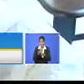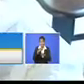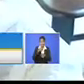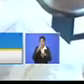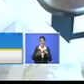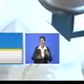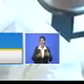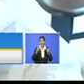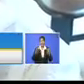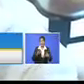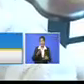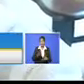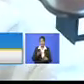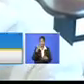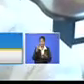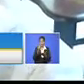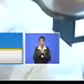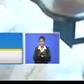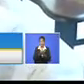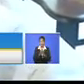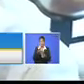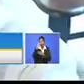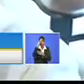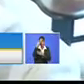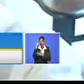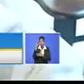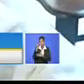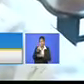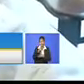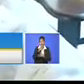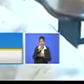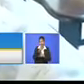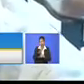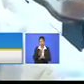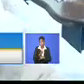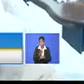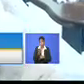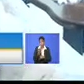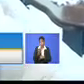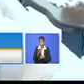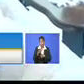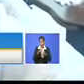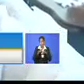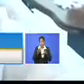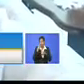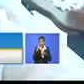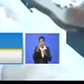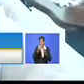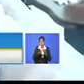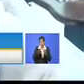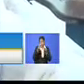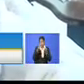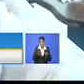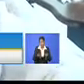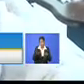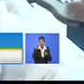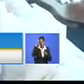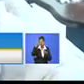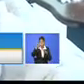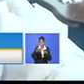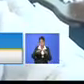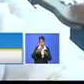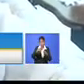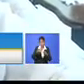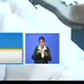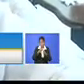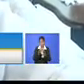And I feel so good because I'm old, but it looked like somebody remember me.